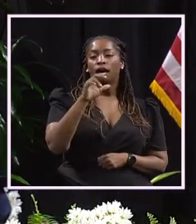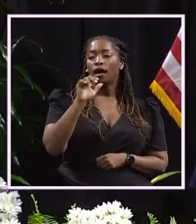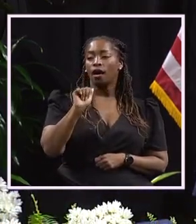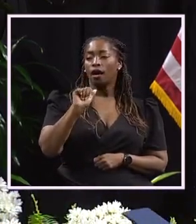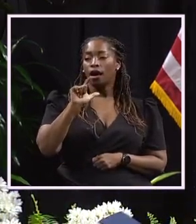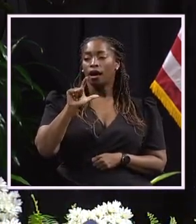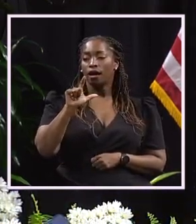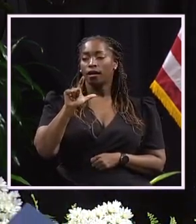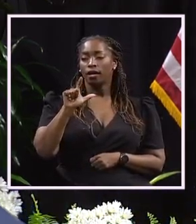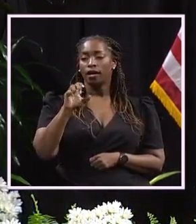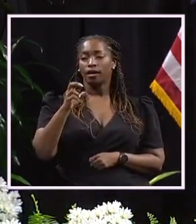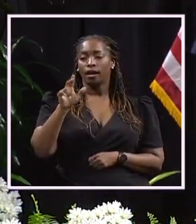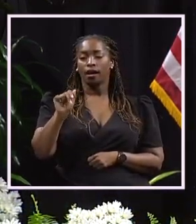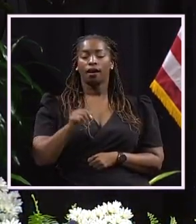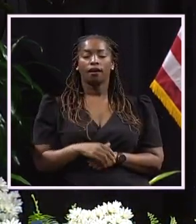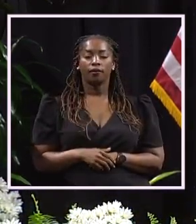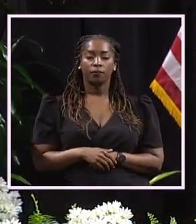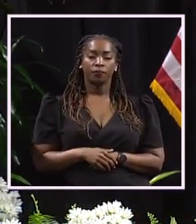Kaylin Cesar.